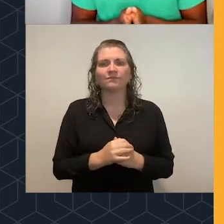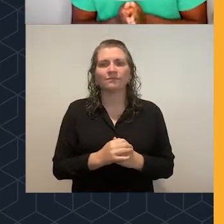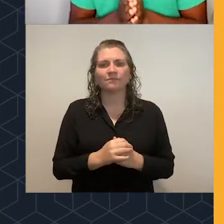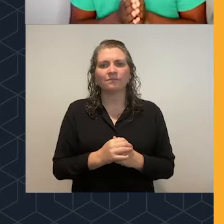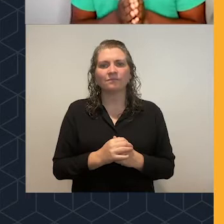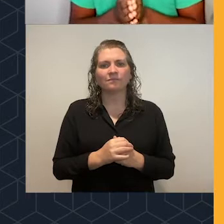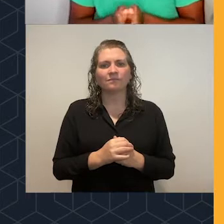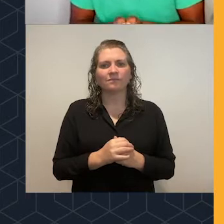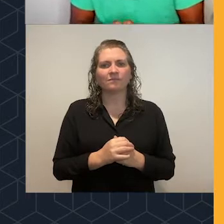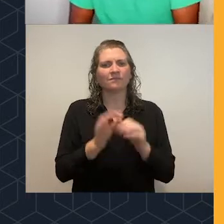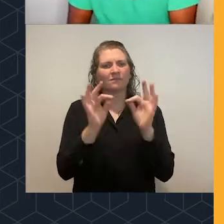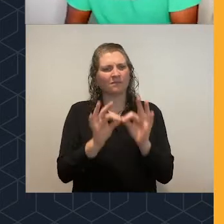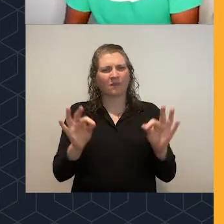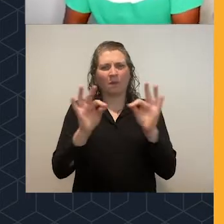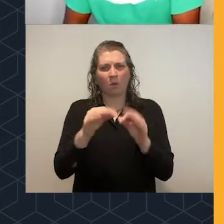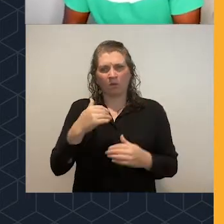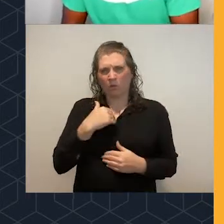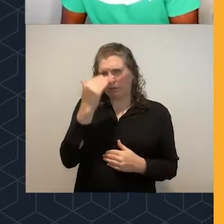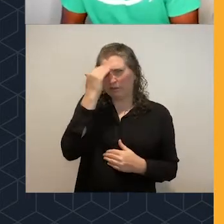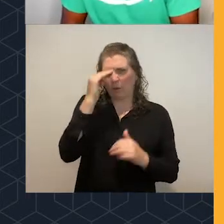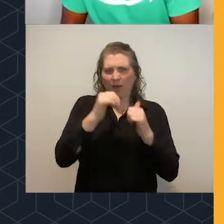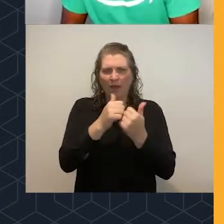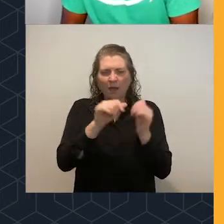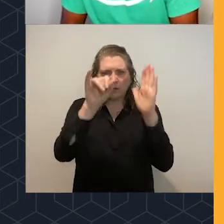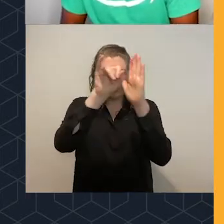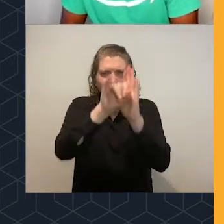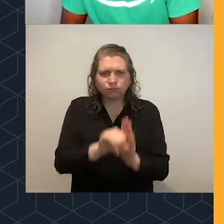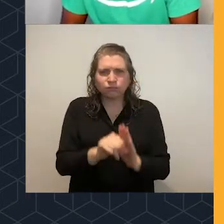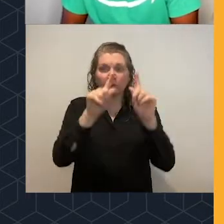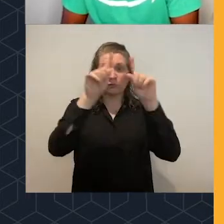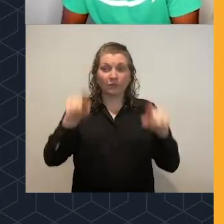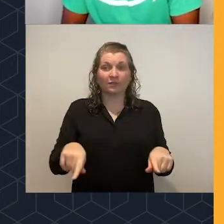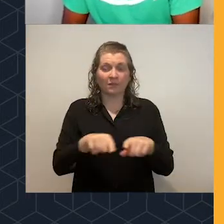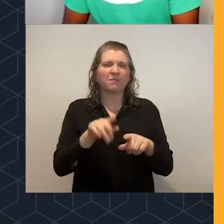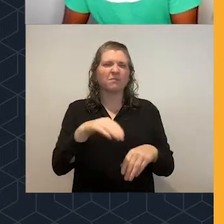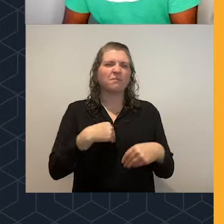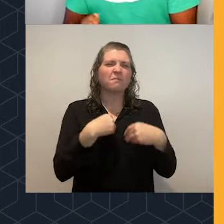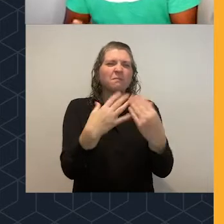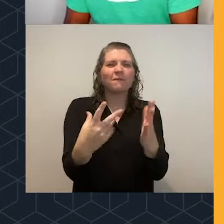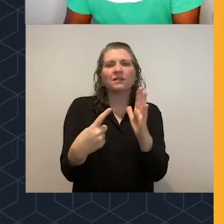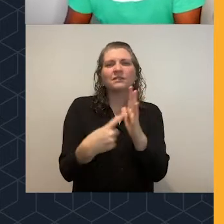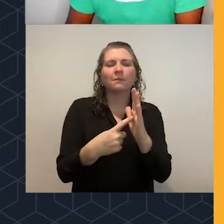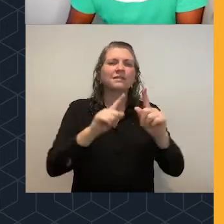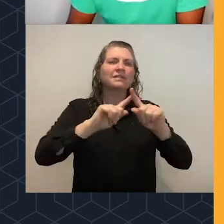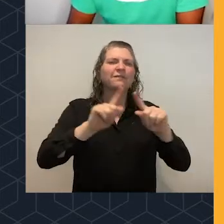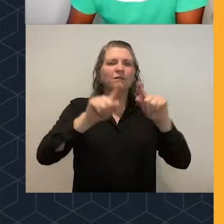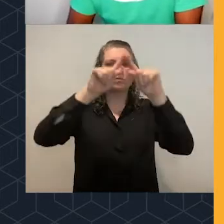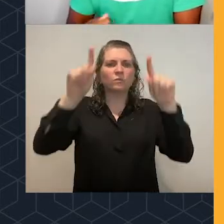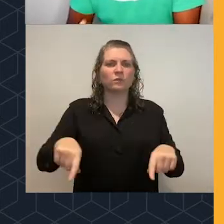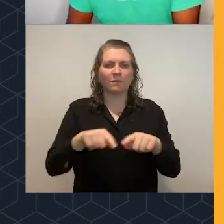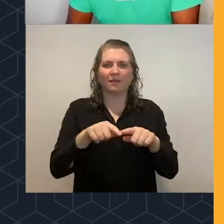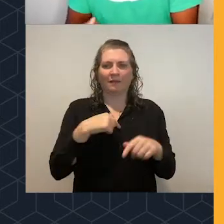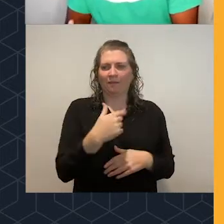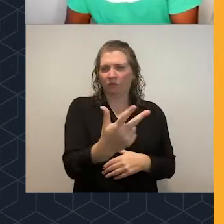way versus the key role and responsibility that you was able to execute and deliver on. And by taking that data-driven approach, right, you